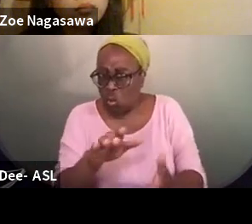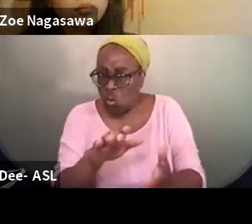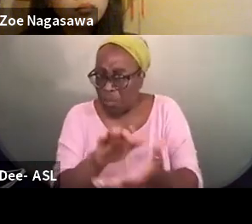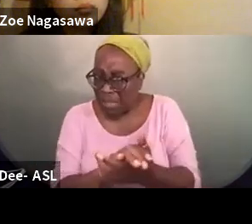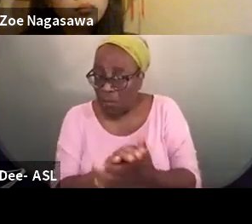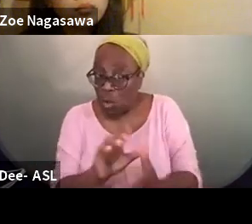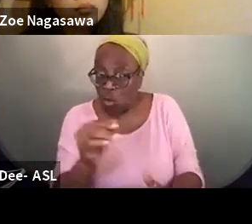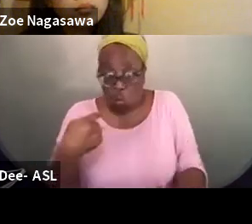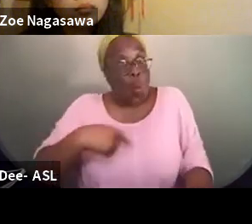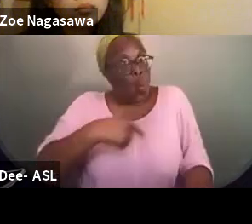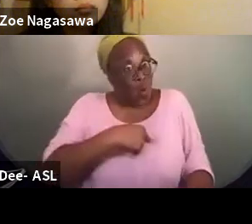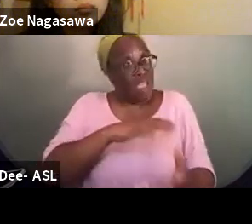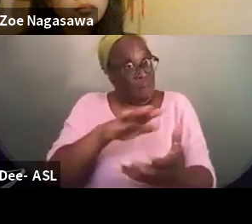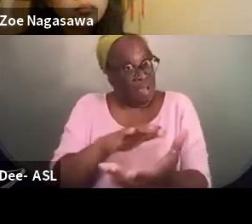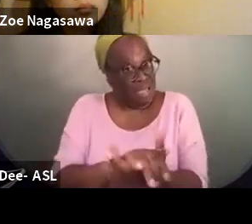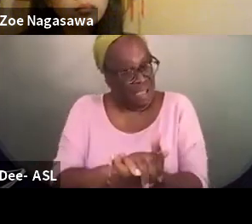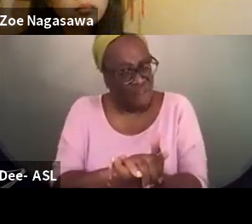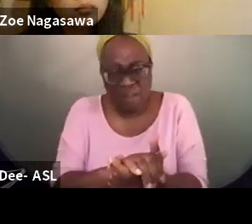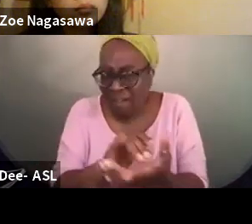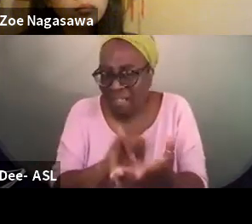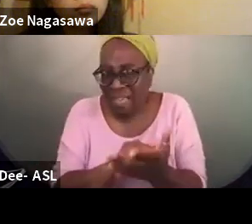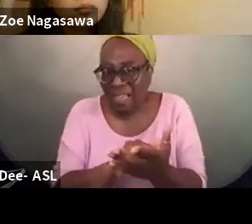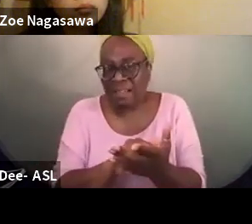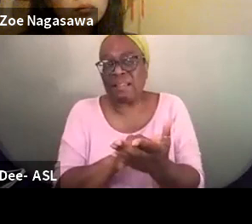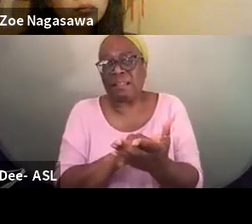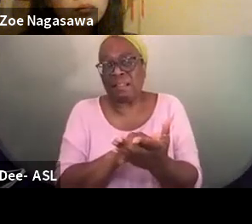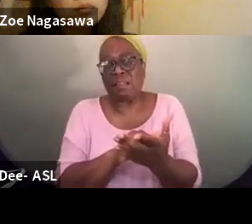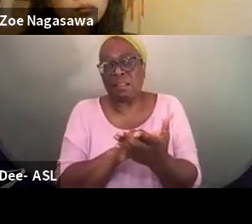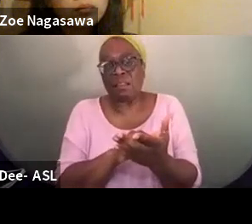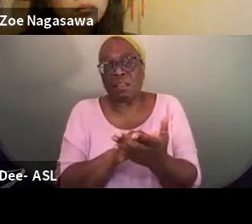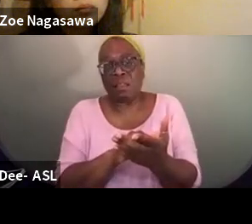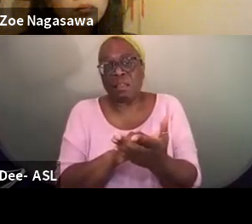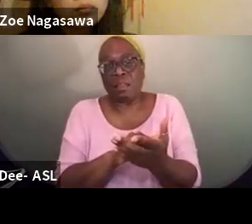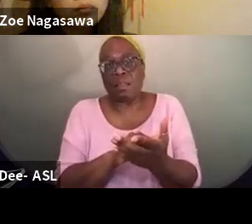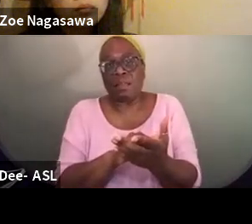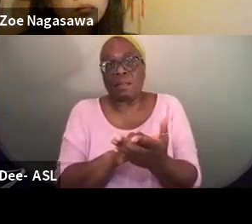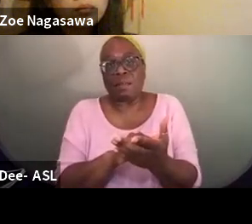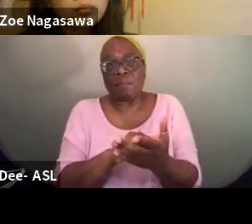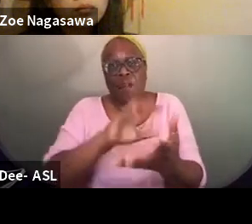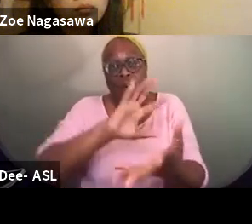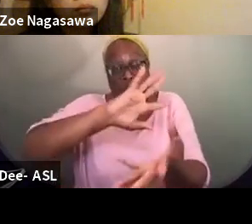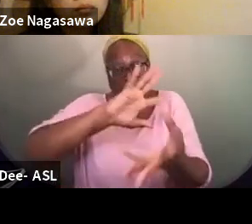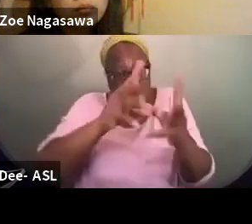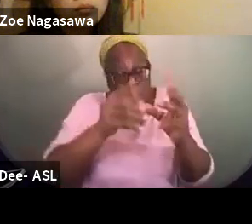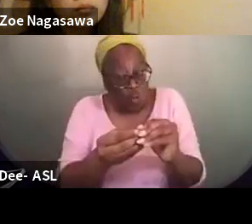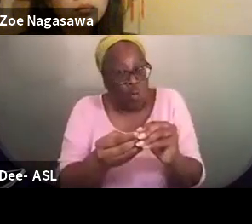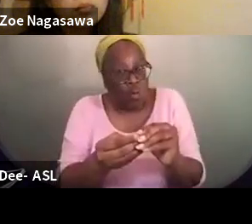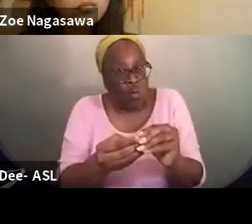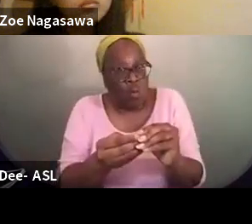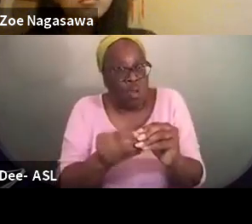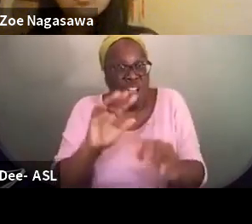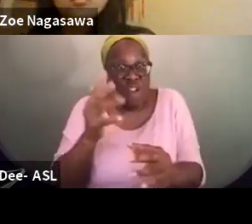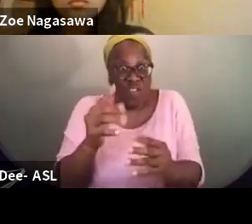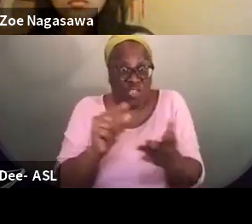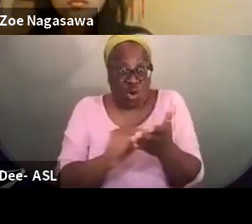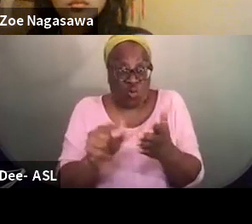really believe that in the aggregate, the 5th graders in Boston Public